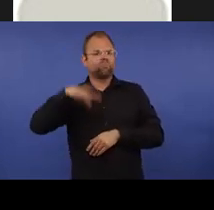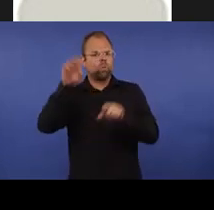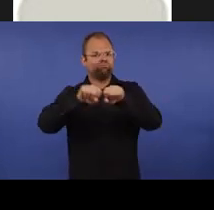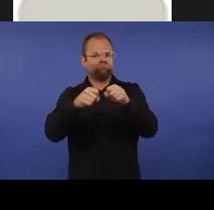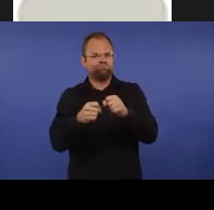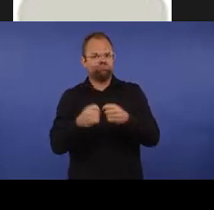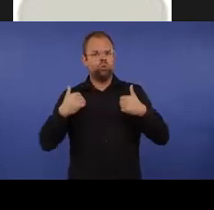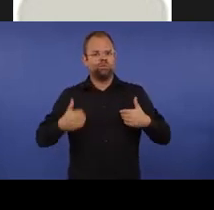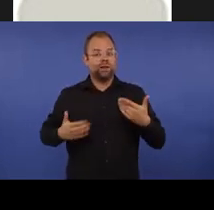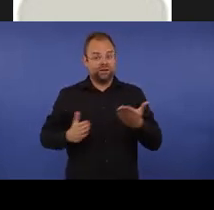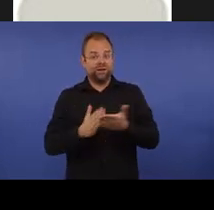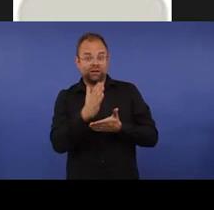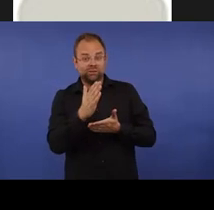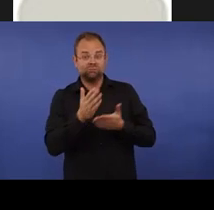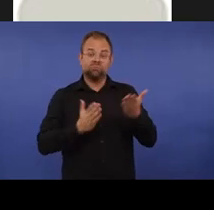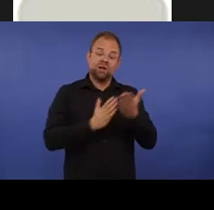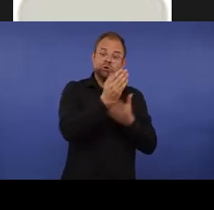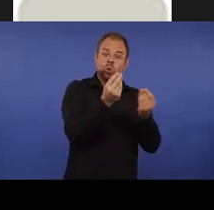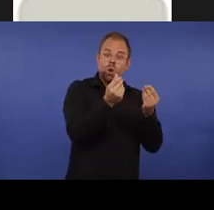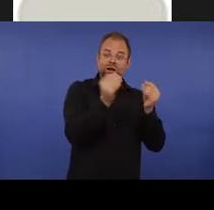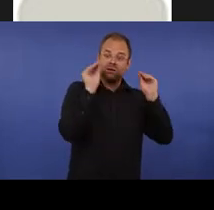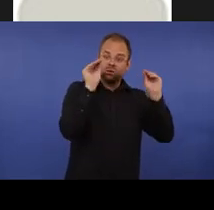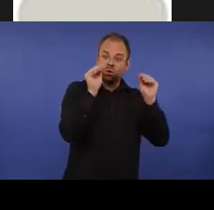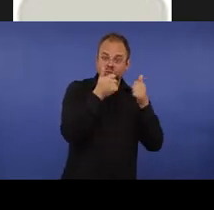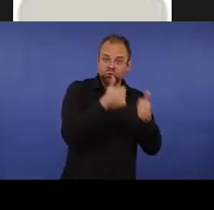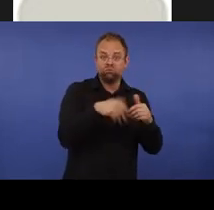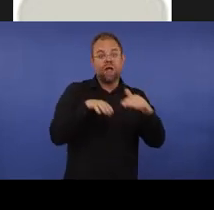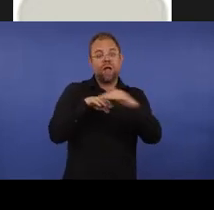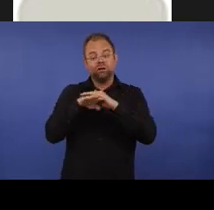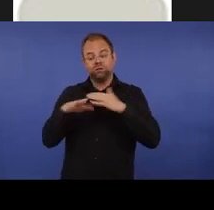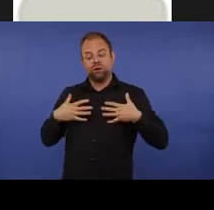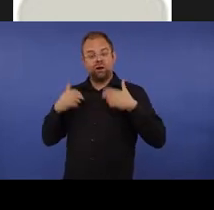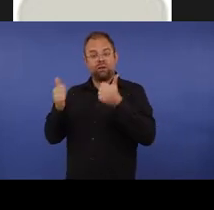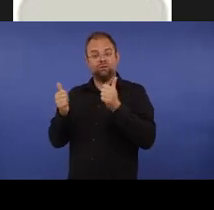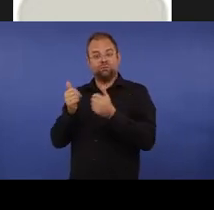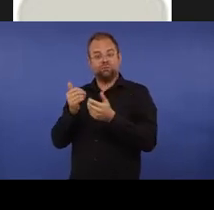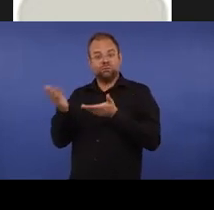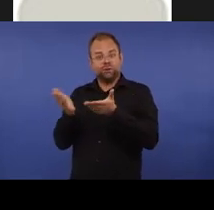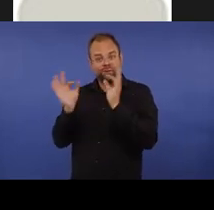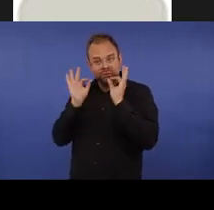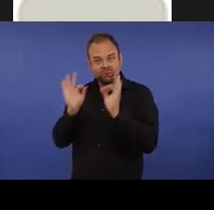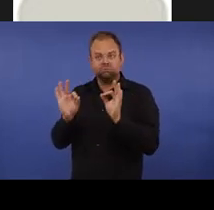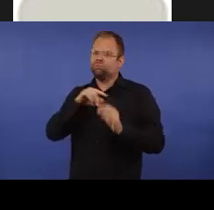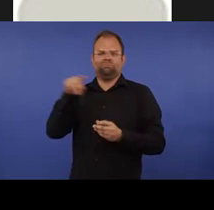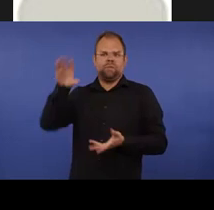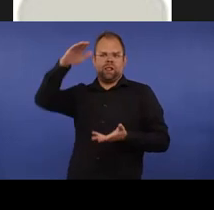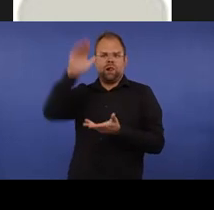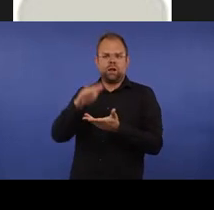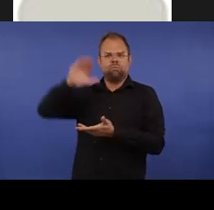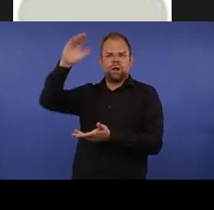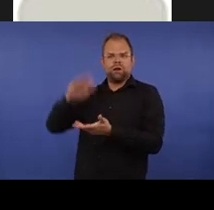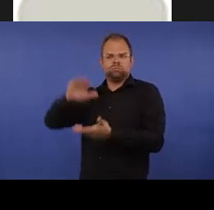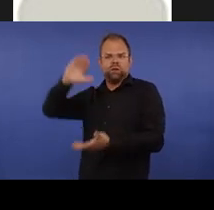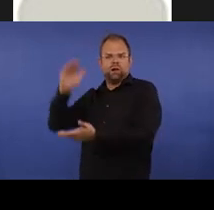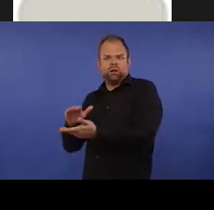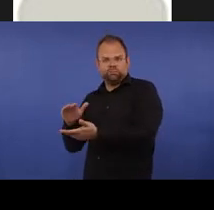COVID. In contrast, out of 100 people without disabilities, 2.2 have died from the virus. And yet we're still being